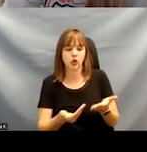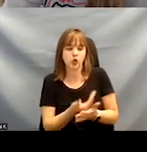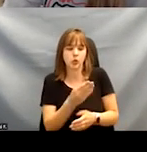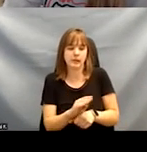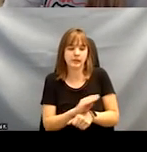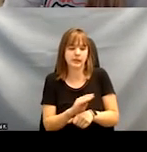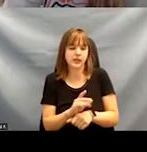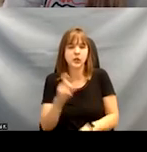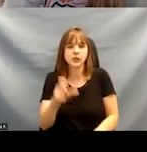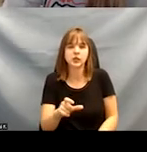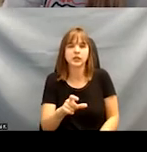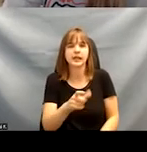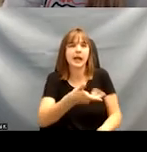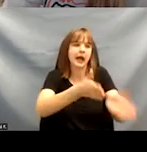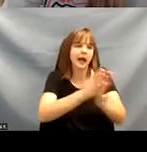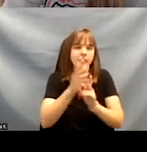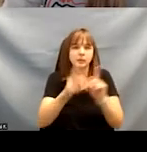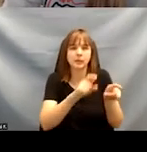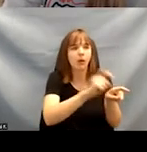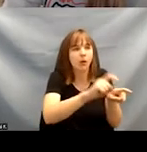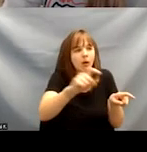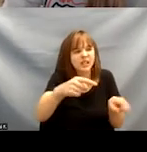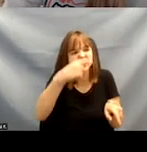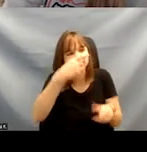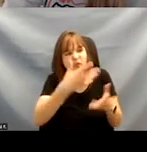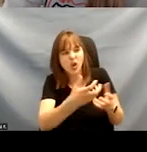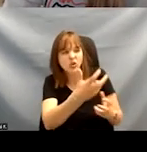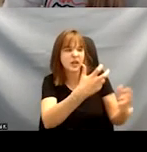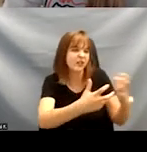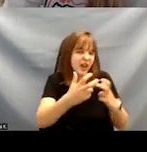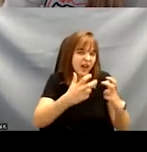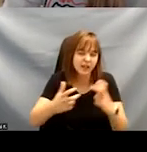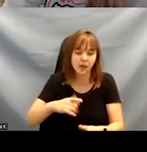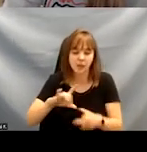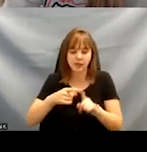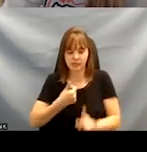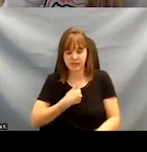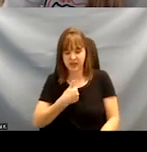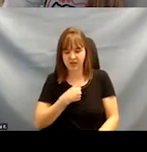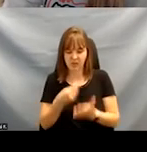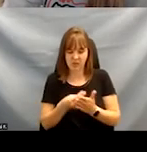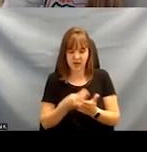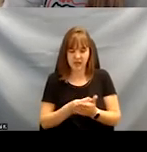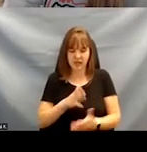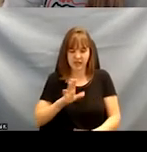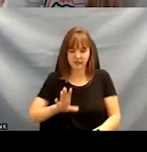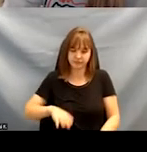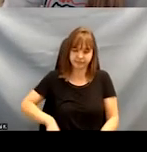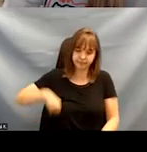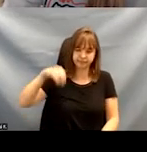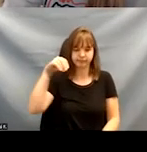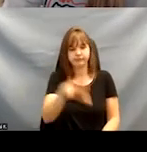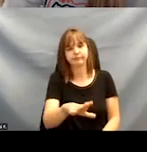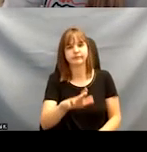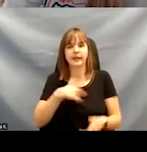all these investors and they have to really make all these huge sacrifices. I think it makes sense to have an understanding about some of the creativity